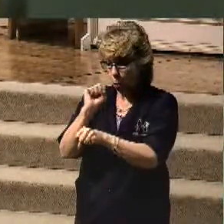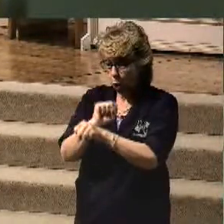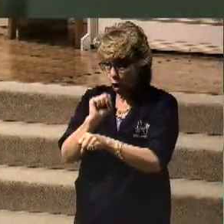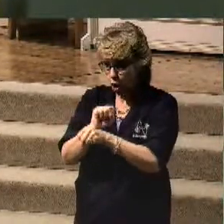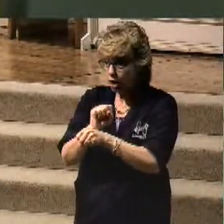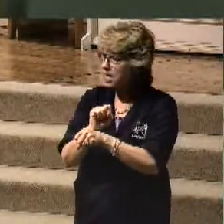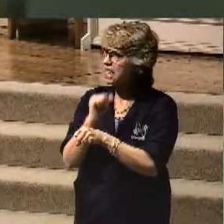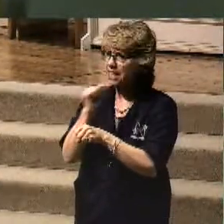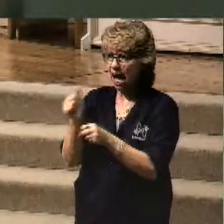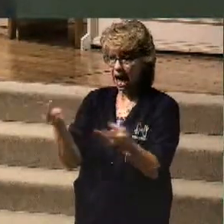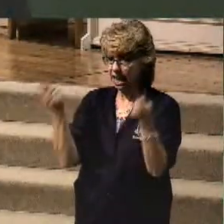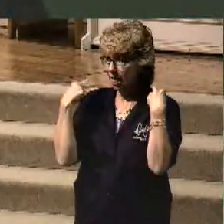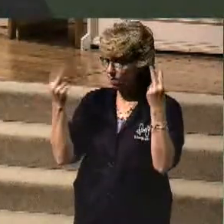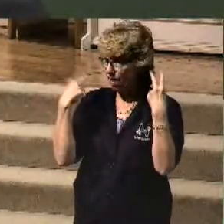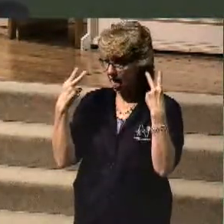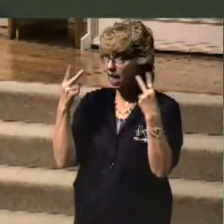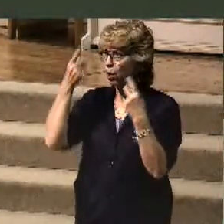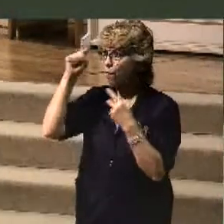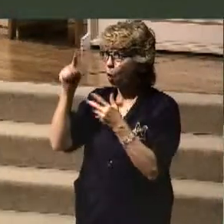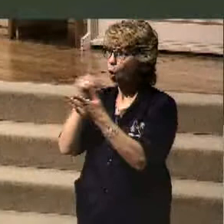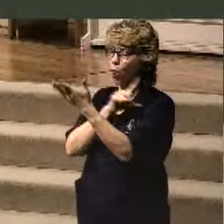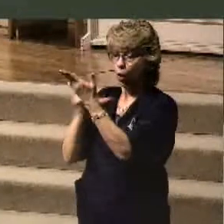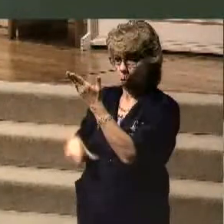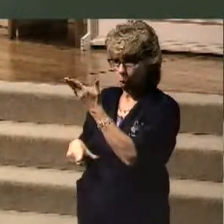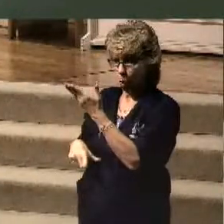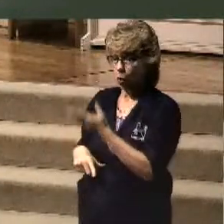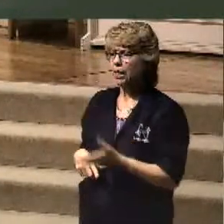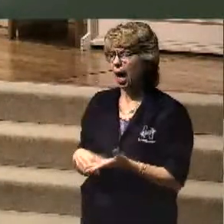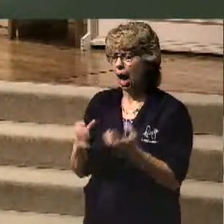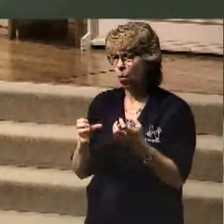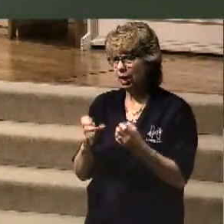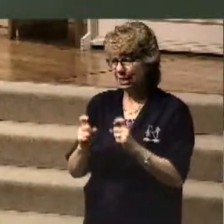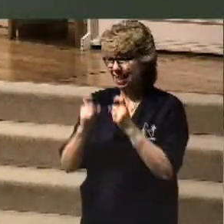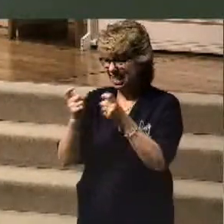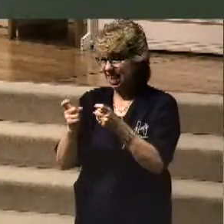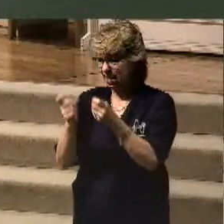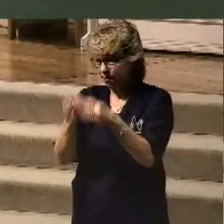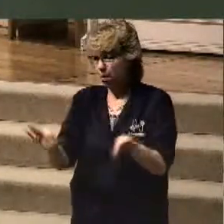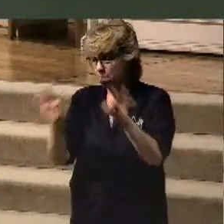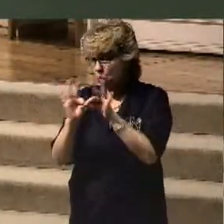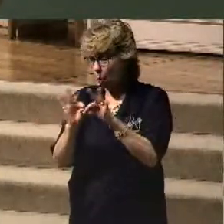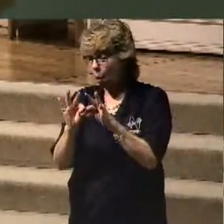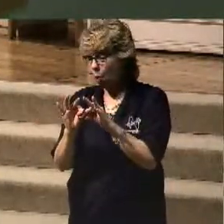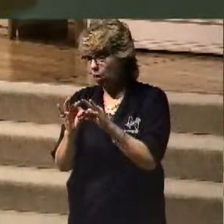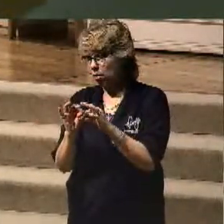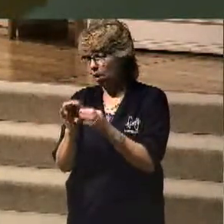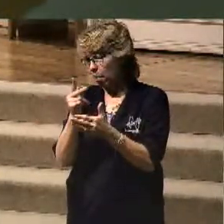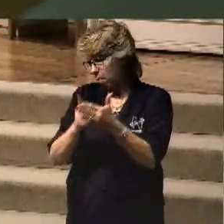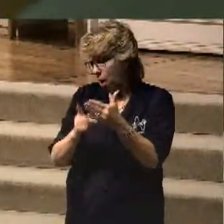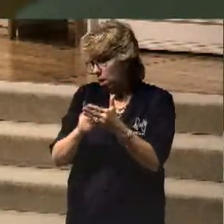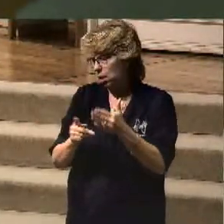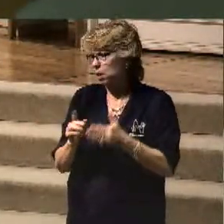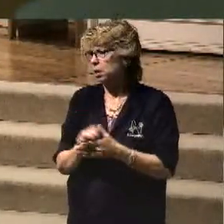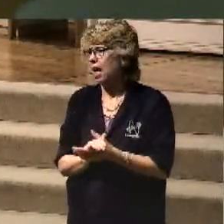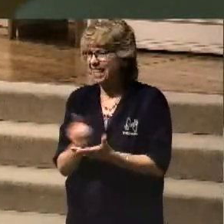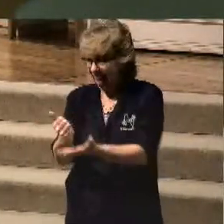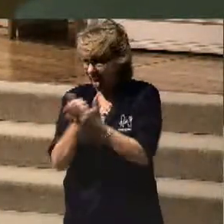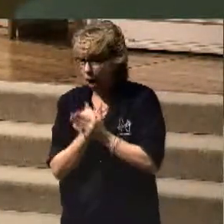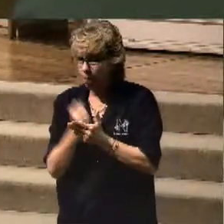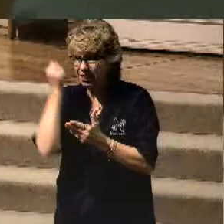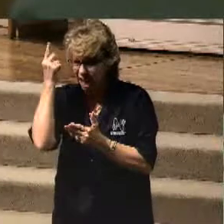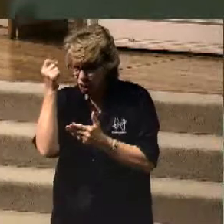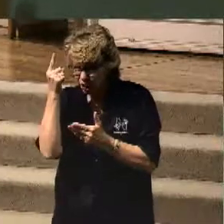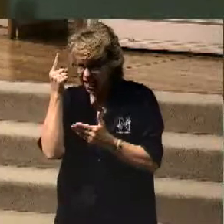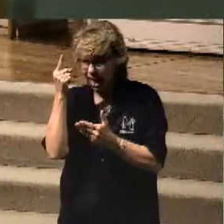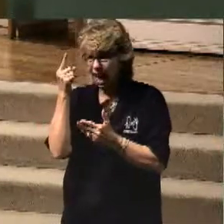Lord." I'm going to give you some key points and keep you about maybe 10 minutes. Some key points that help us understand